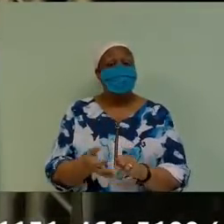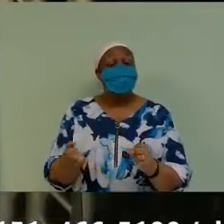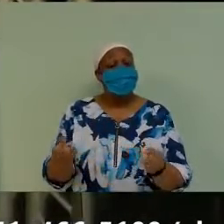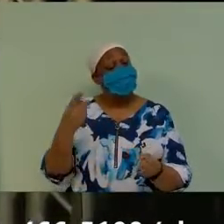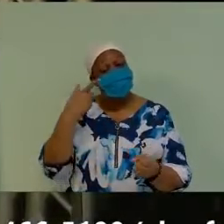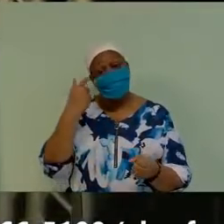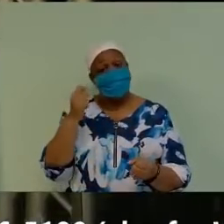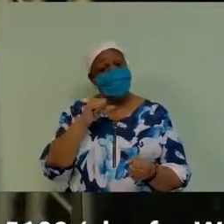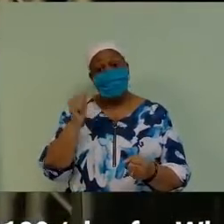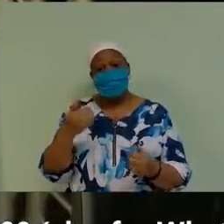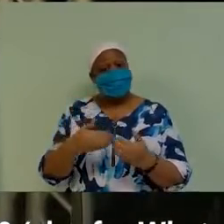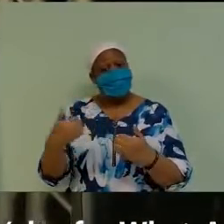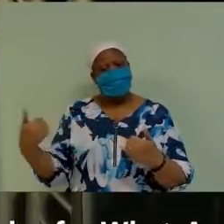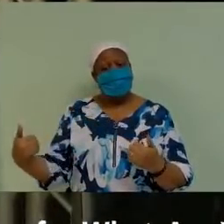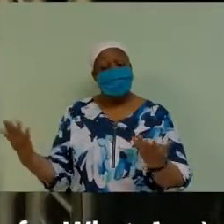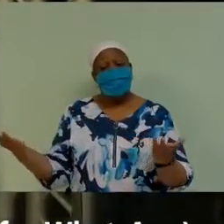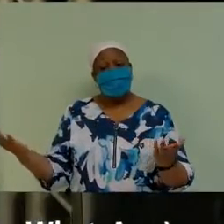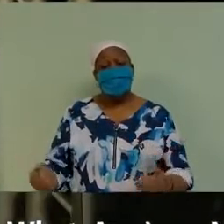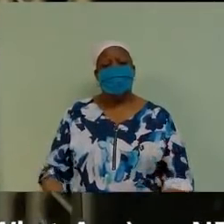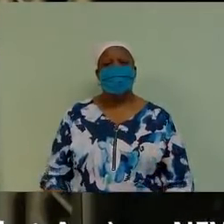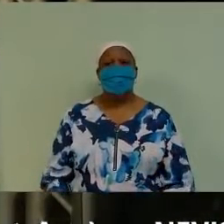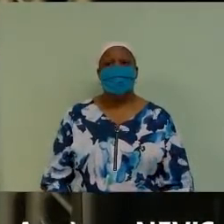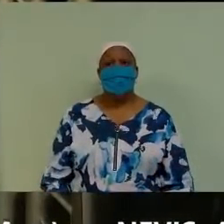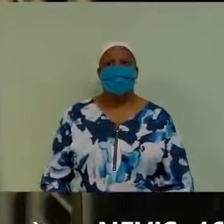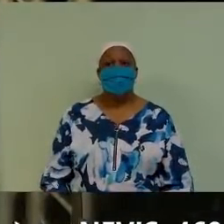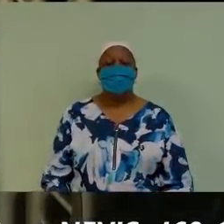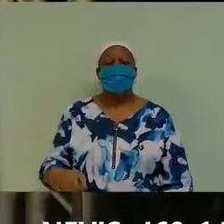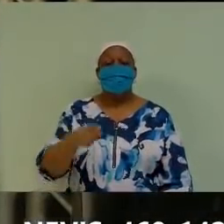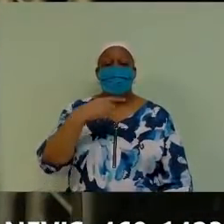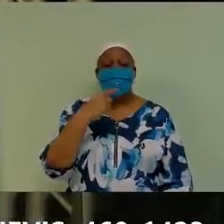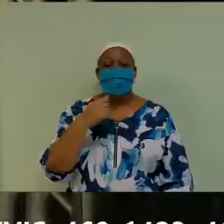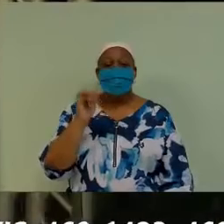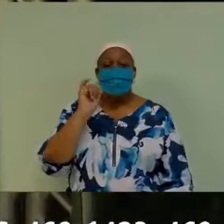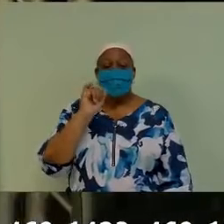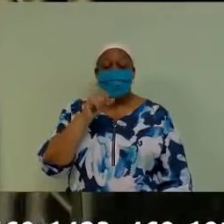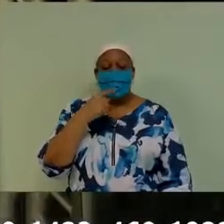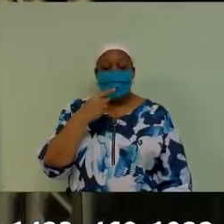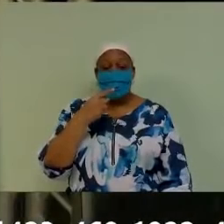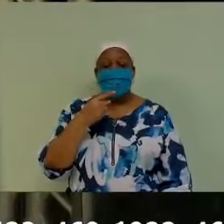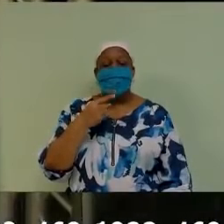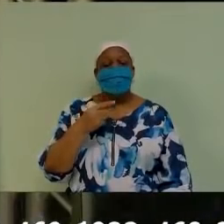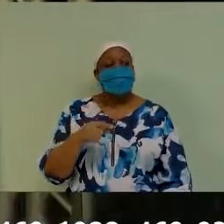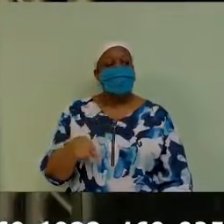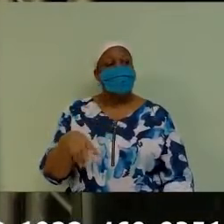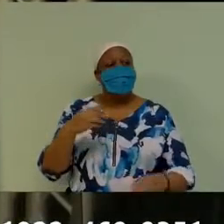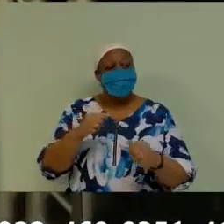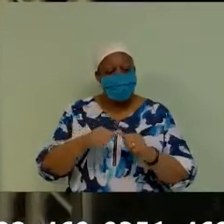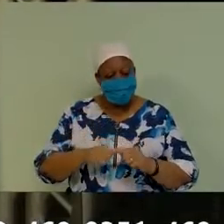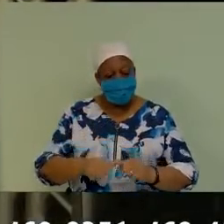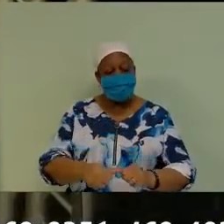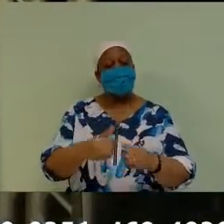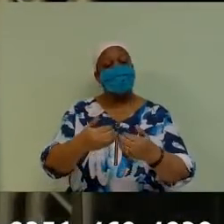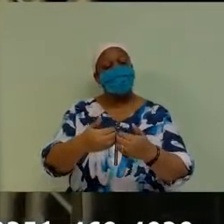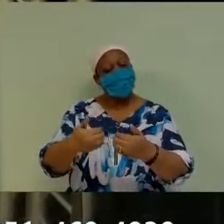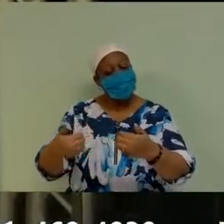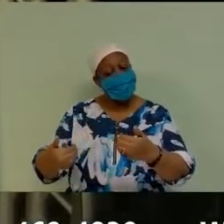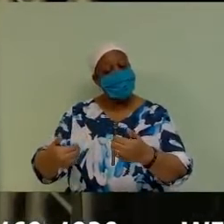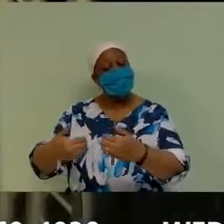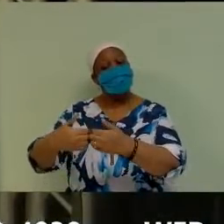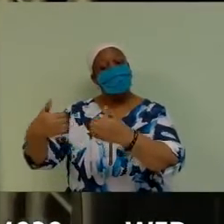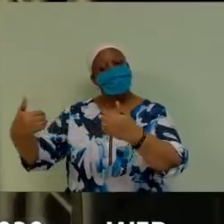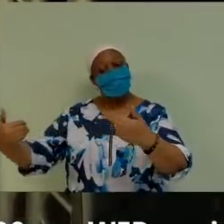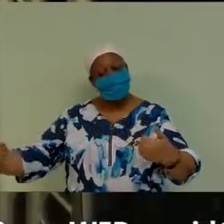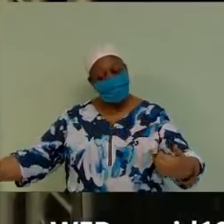in my in the situation report earlier, we continue the gradual process of